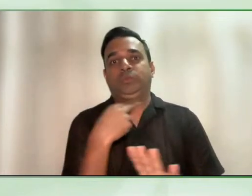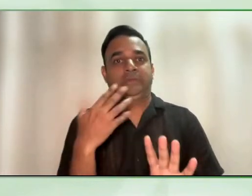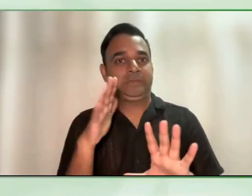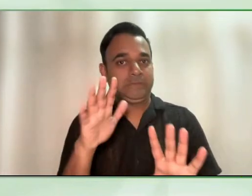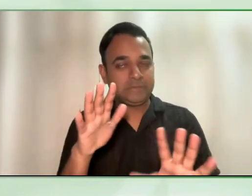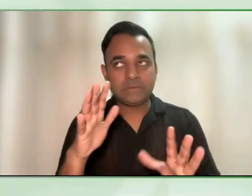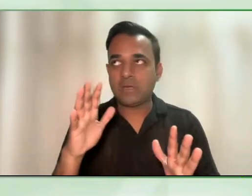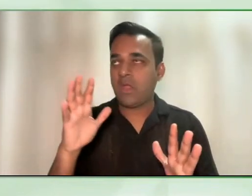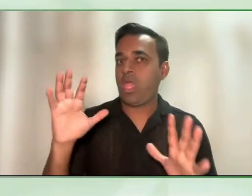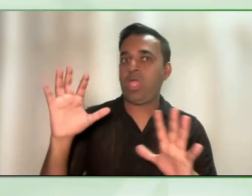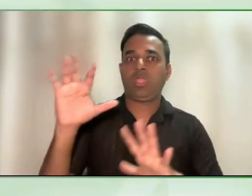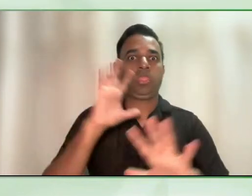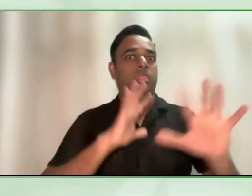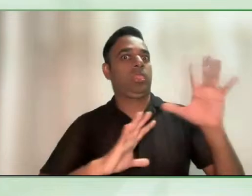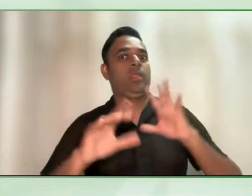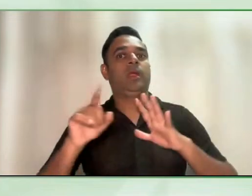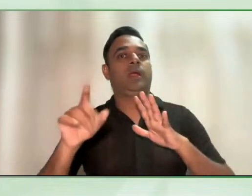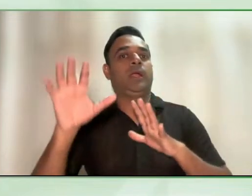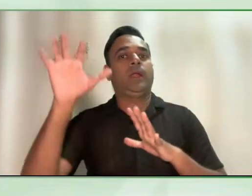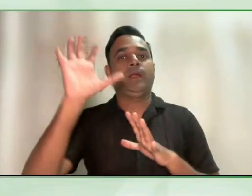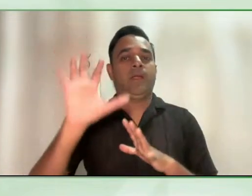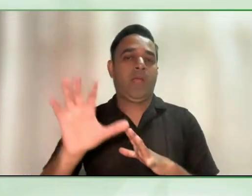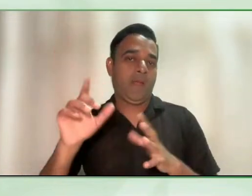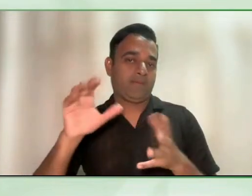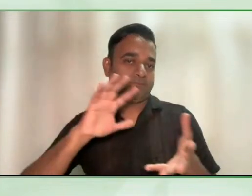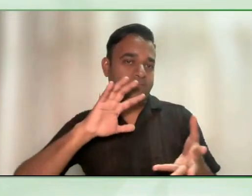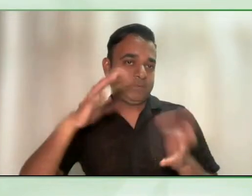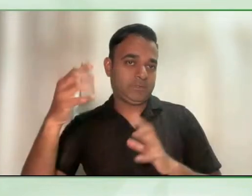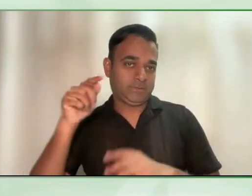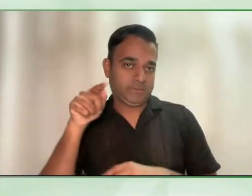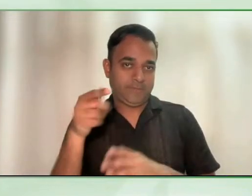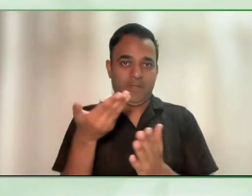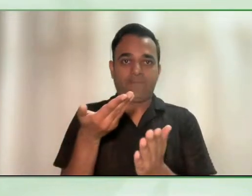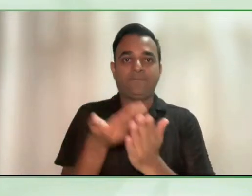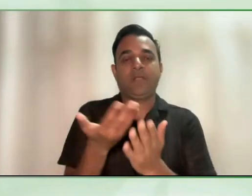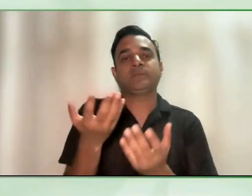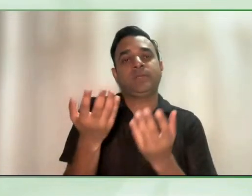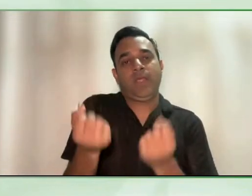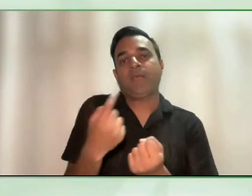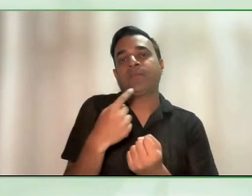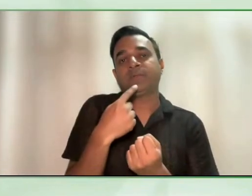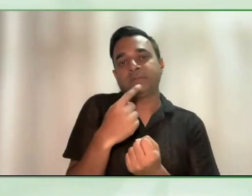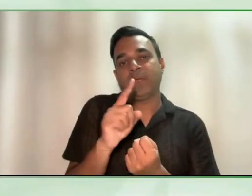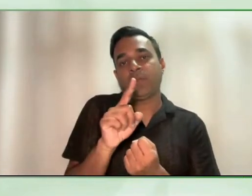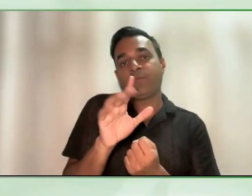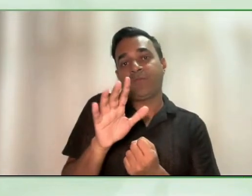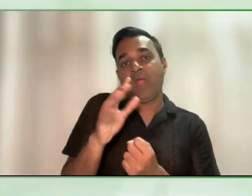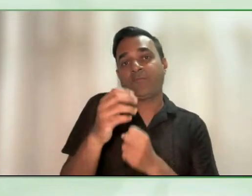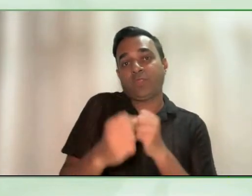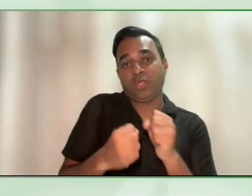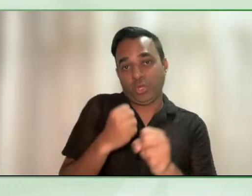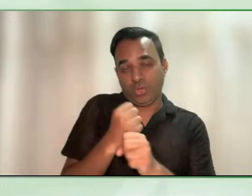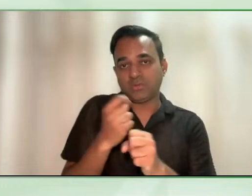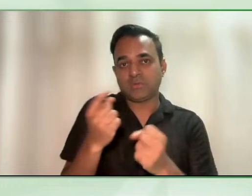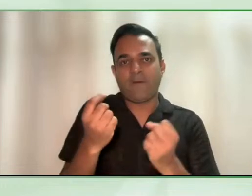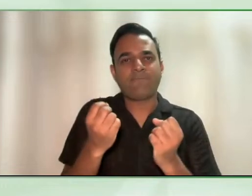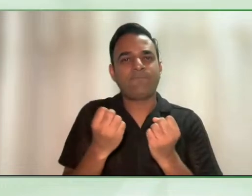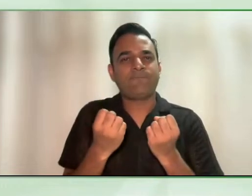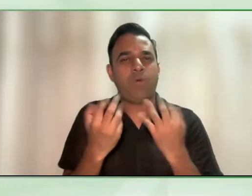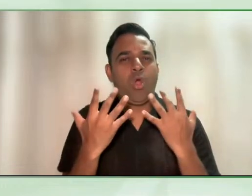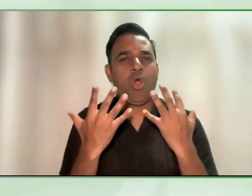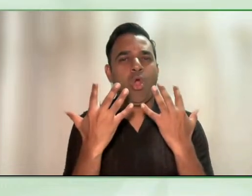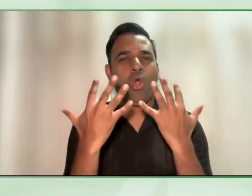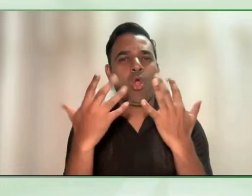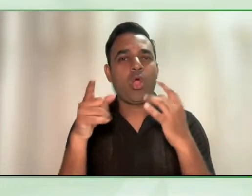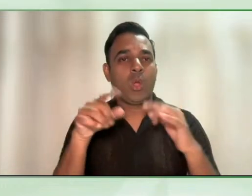of 2 to 4 times that of others. And to give another example, on the other side of the globe, persons with albinism don't